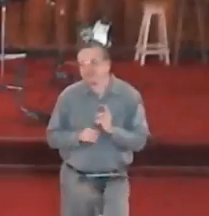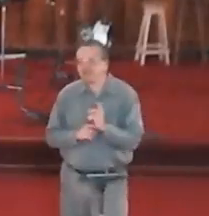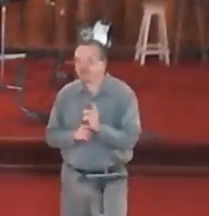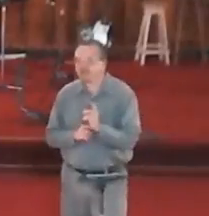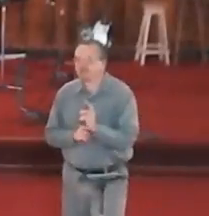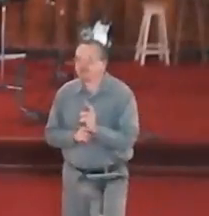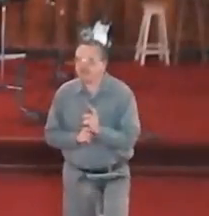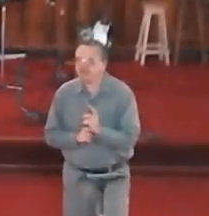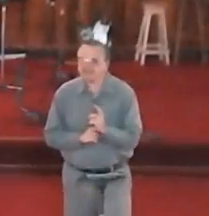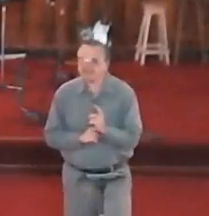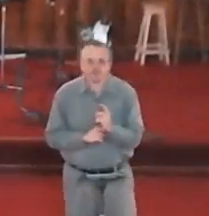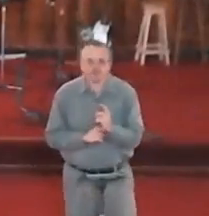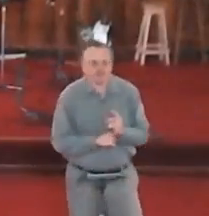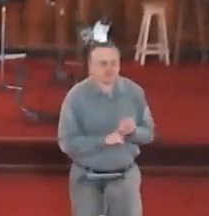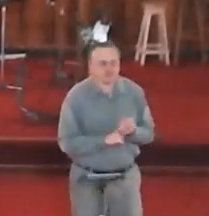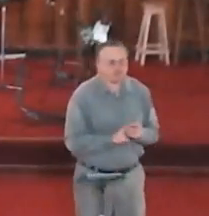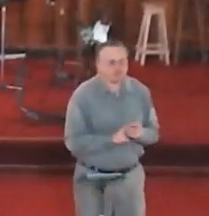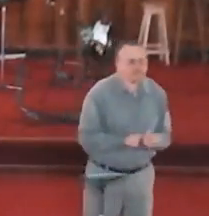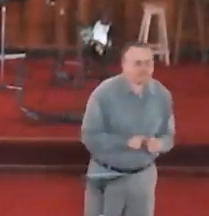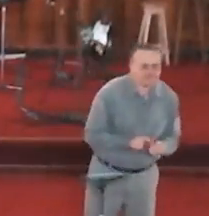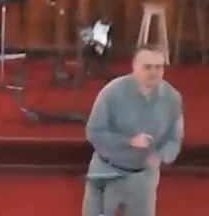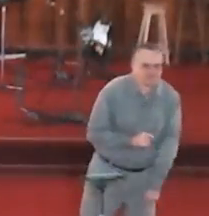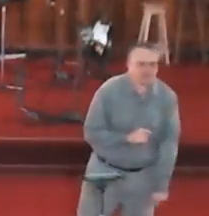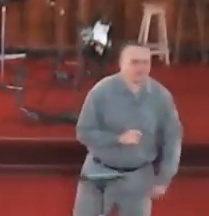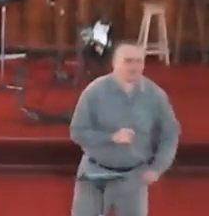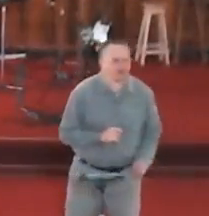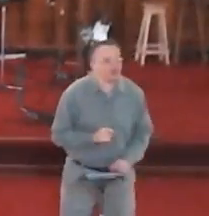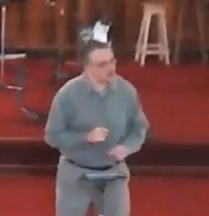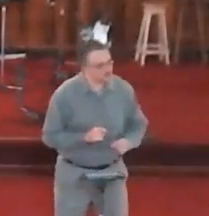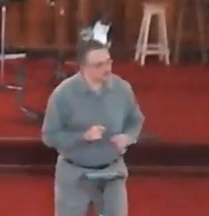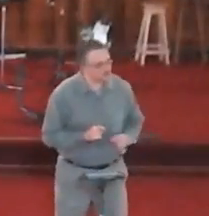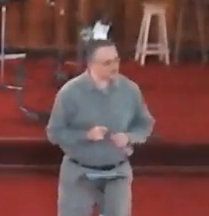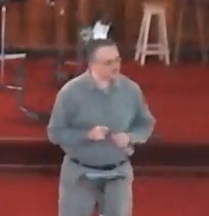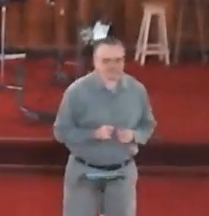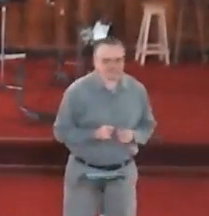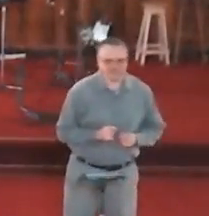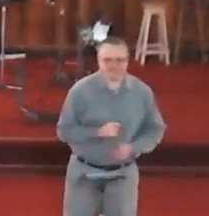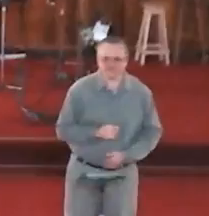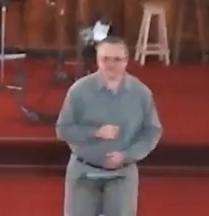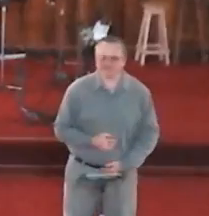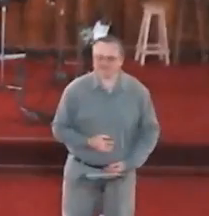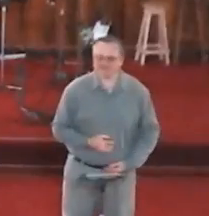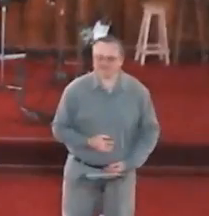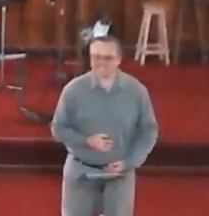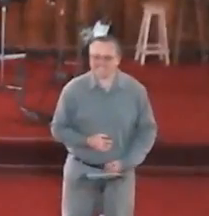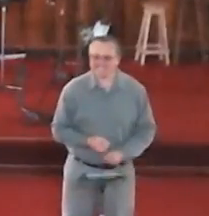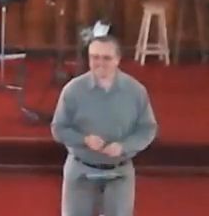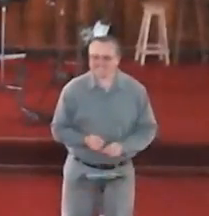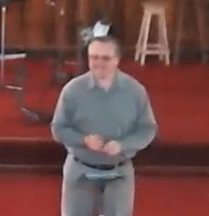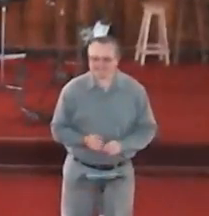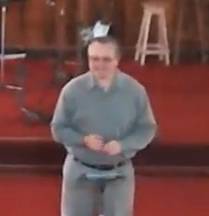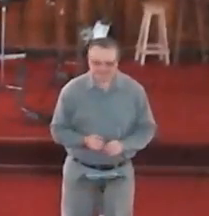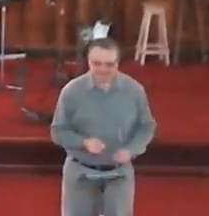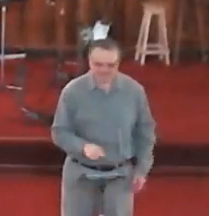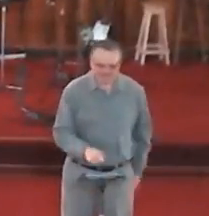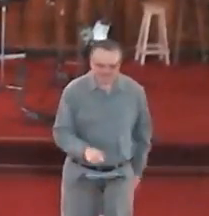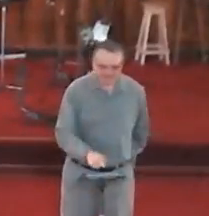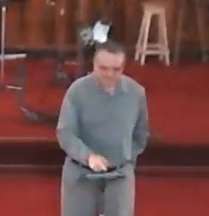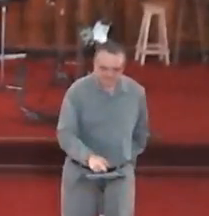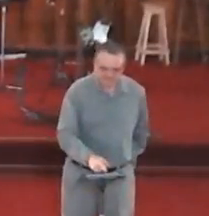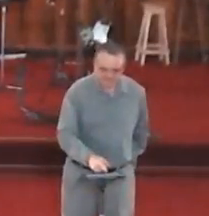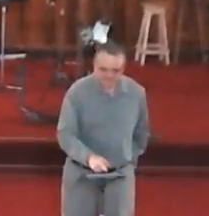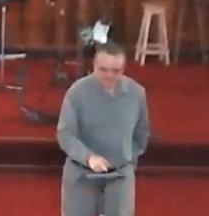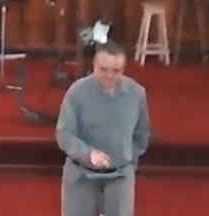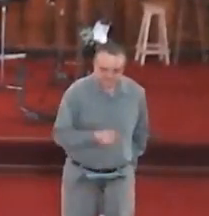hablando de la lengua inspirada de un personaje en la Biblia llamado José. Today I'm going to close by talking about